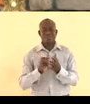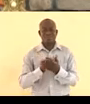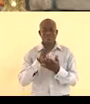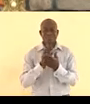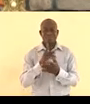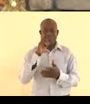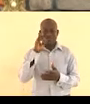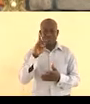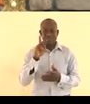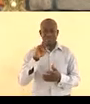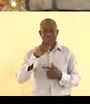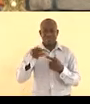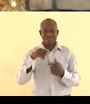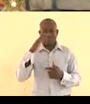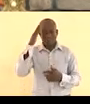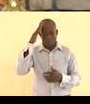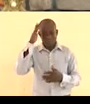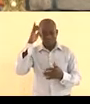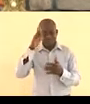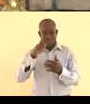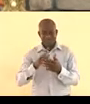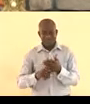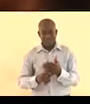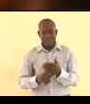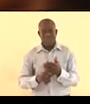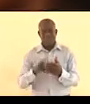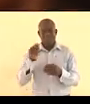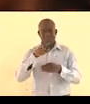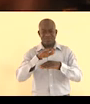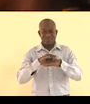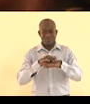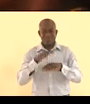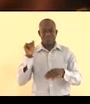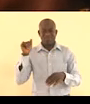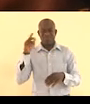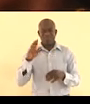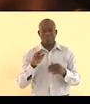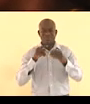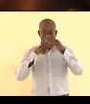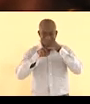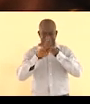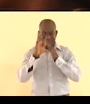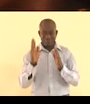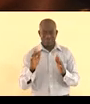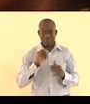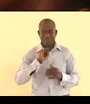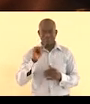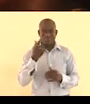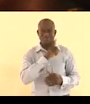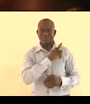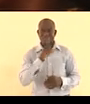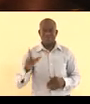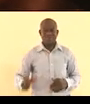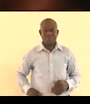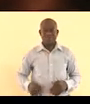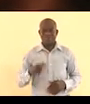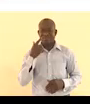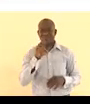That's somebody who knows what the burden of a prophet is. But the Lord